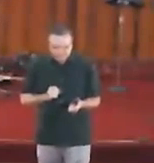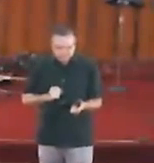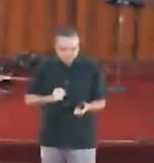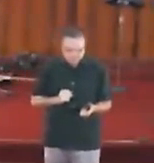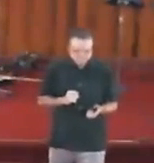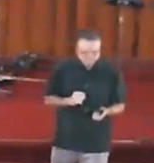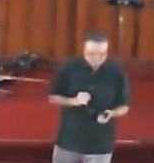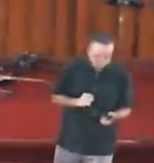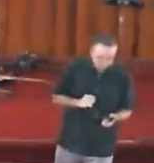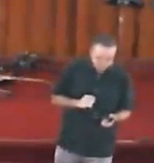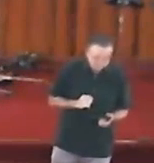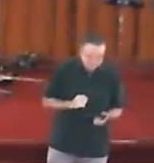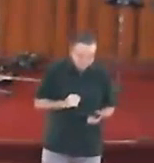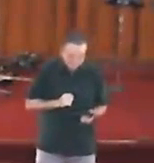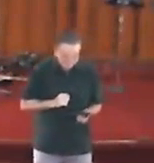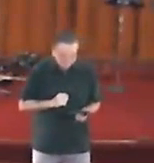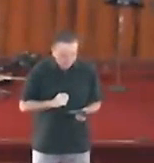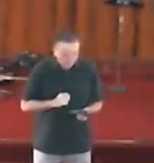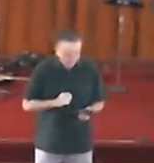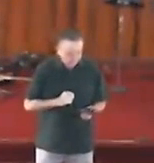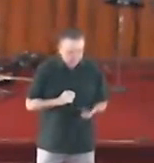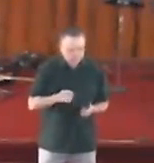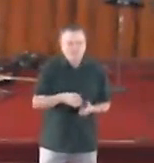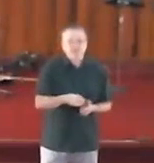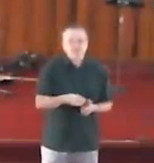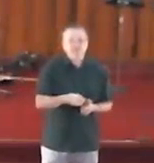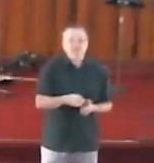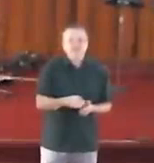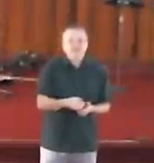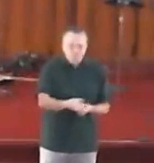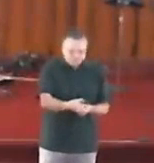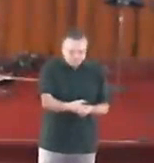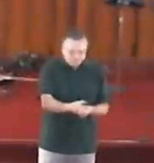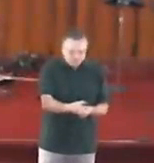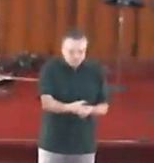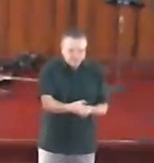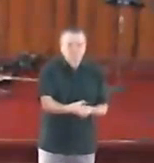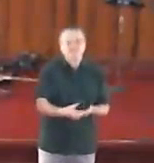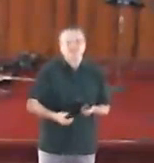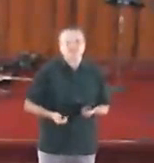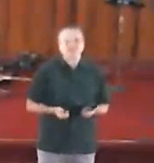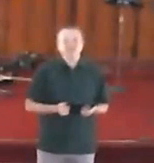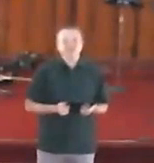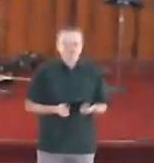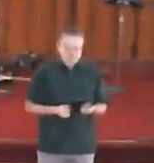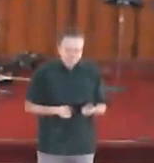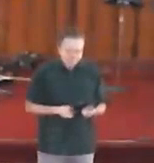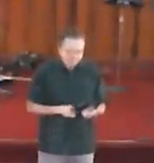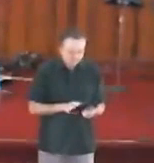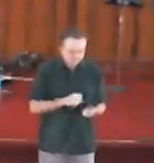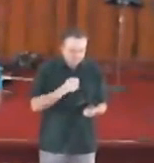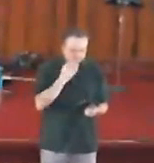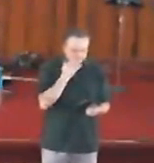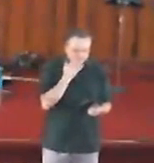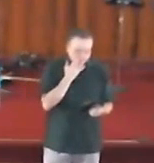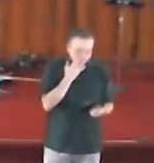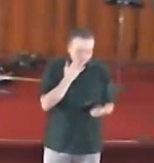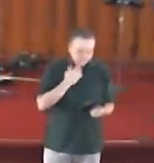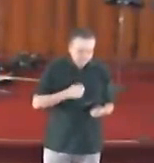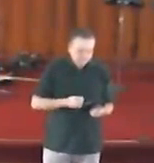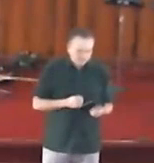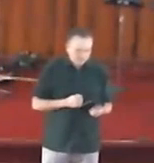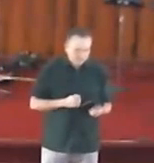obviamente. And this is in Rome. This is where Paul is saying this. Vea este otro versículo en Tesalonicenses. Look at this other verse